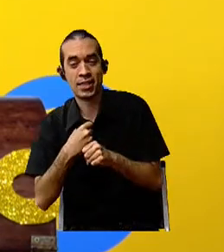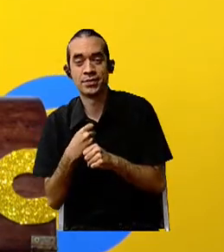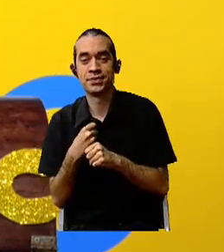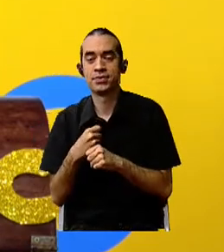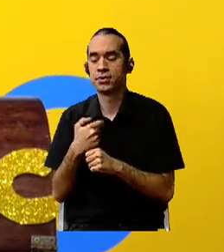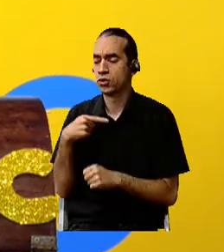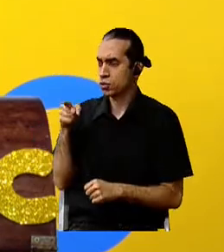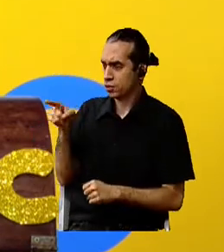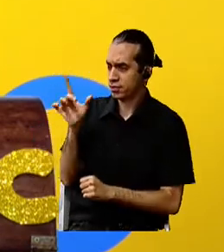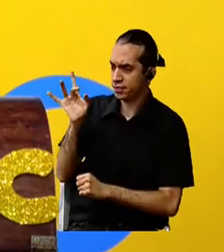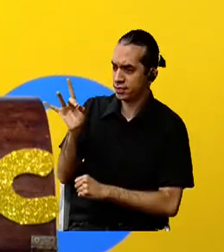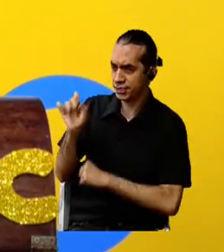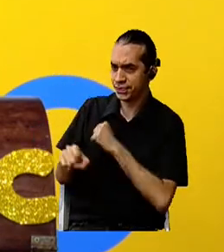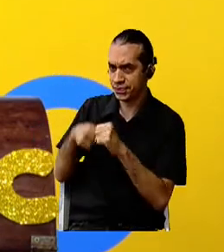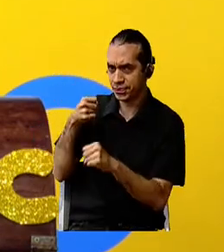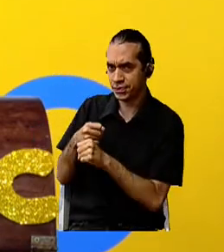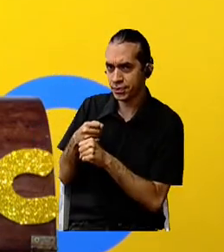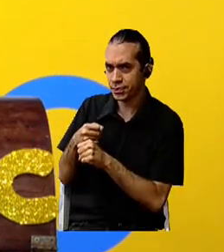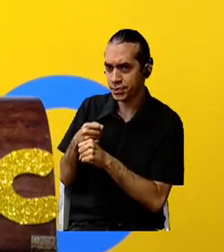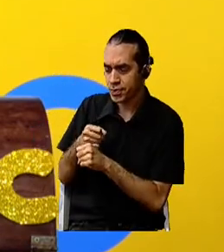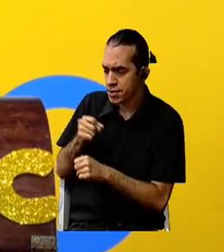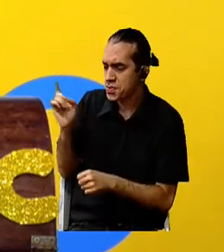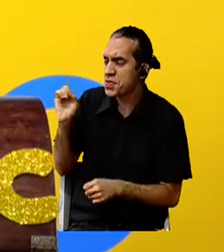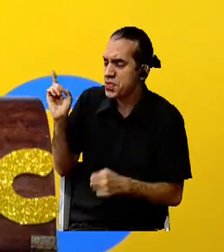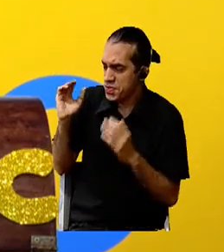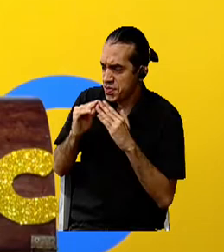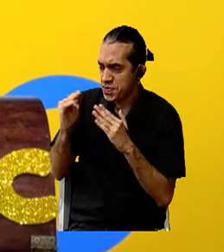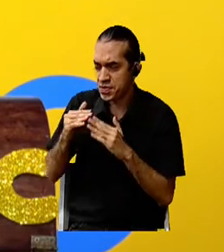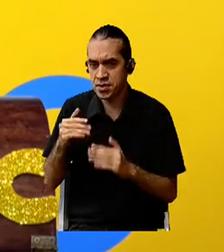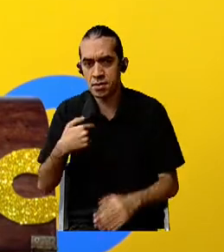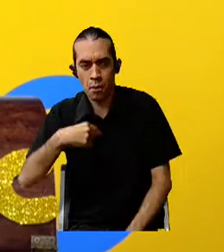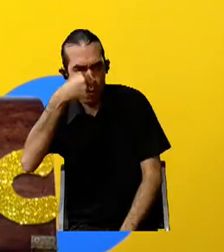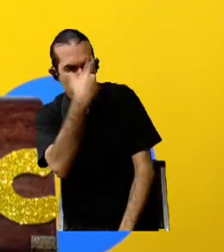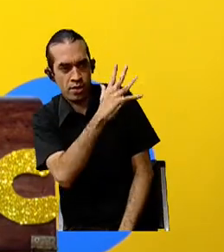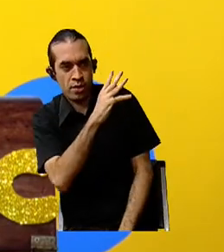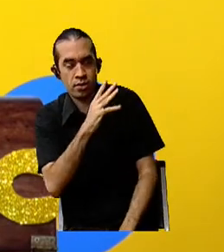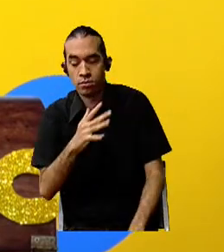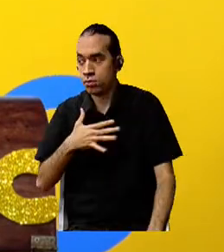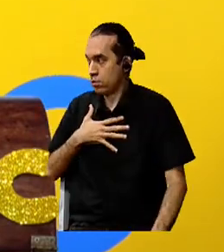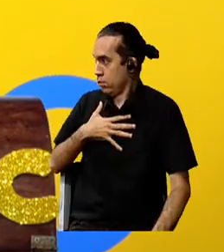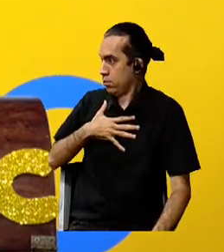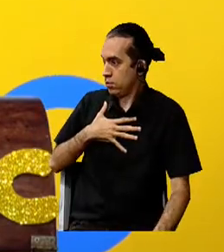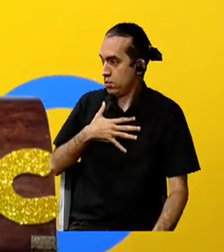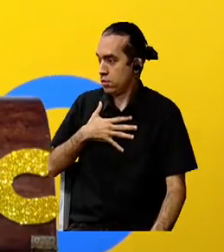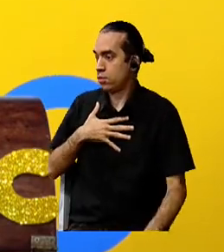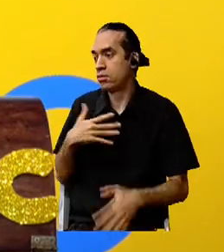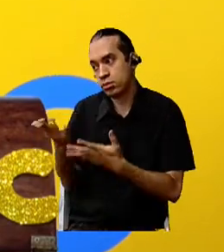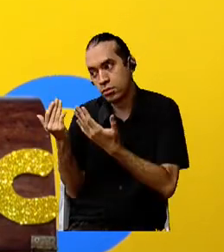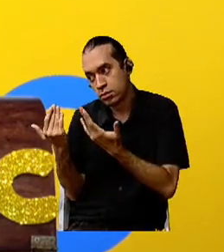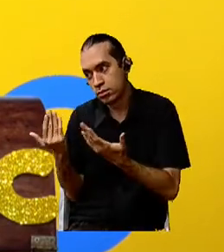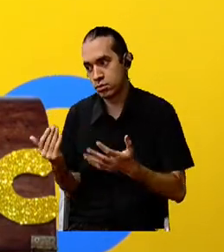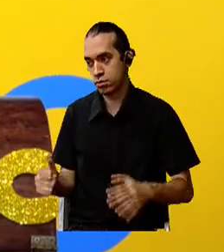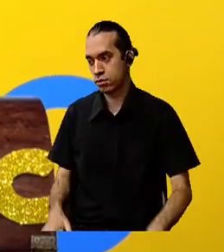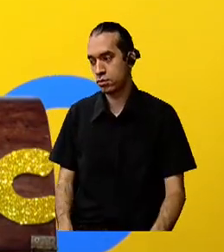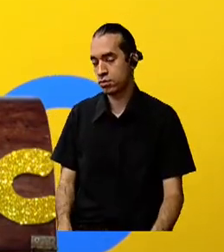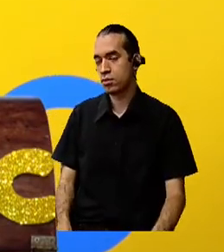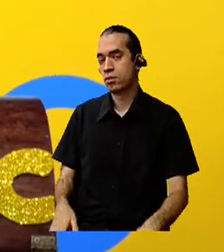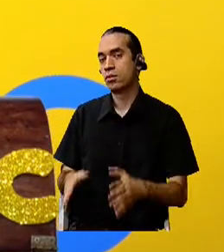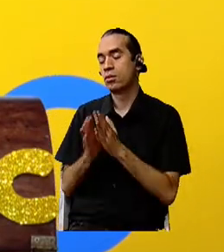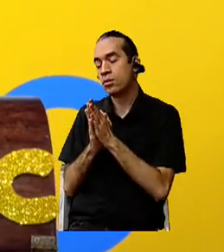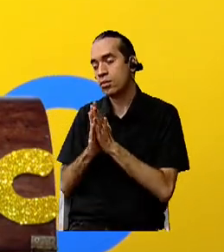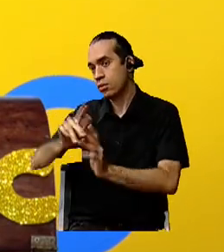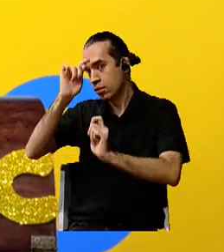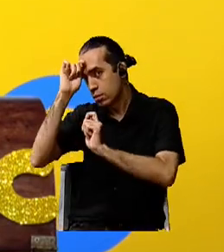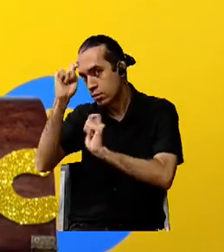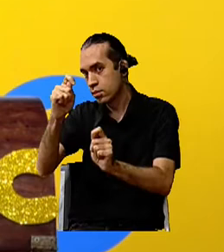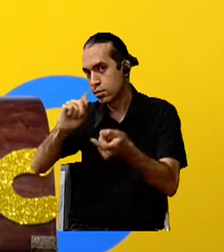you're 8. And where are you from? You don't care. What, Chuli? Come on. Chuli, you have to be polite